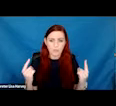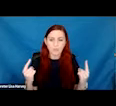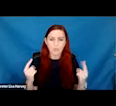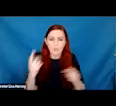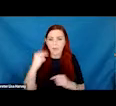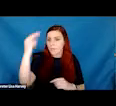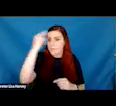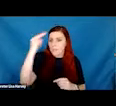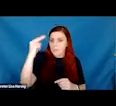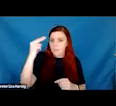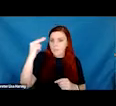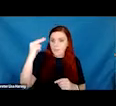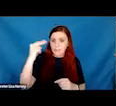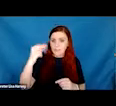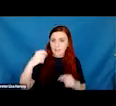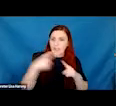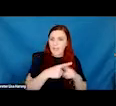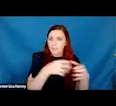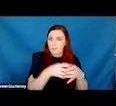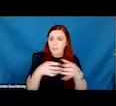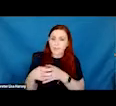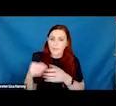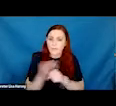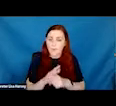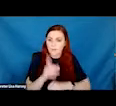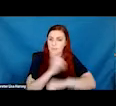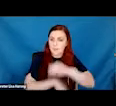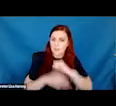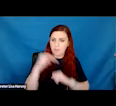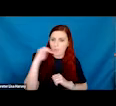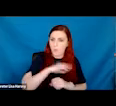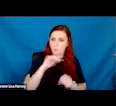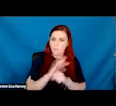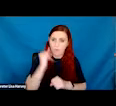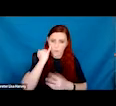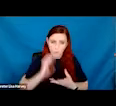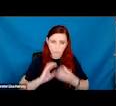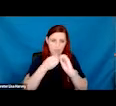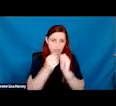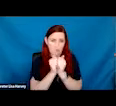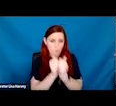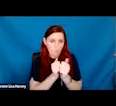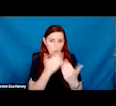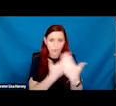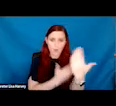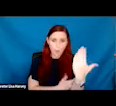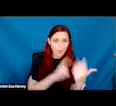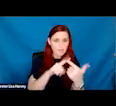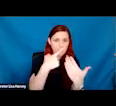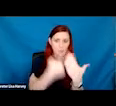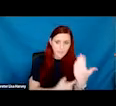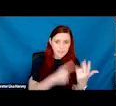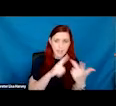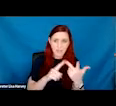Understanding intersectionality with regard to disability is essential for the creation of appropriate laws and policies and design